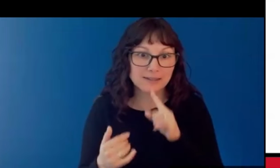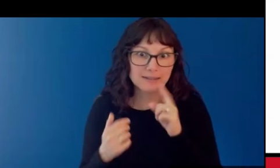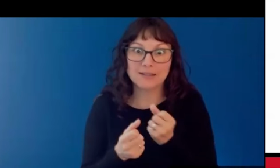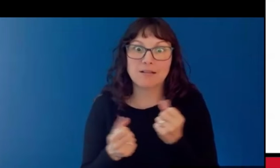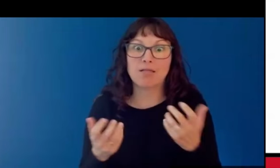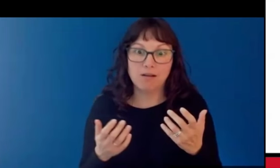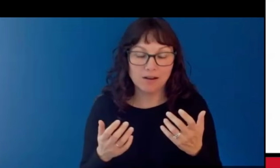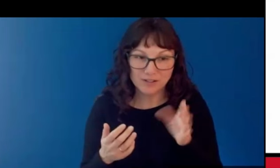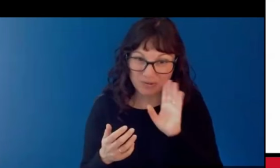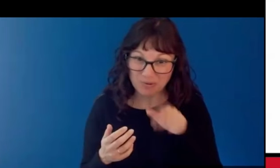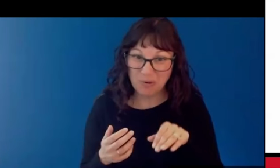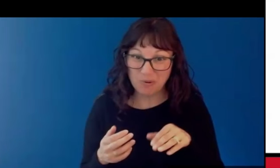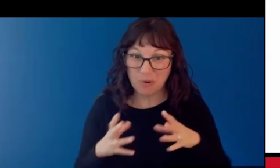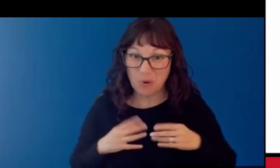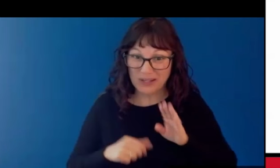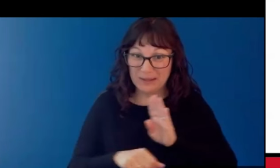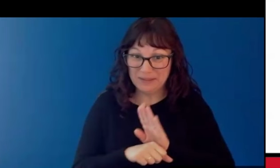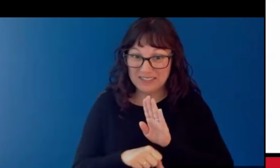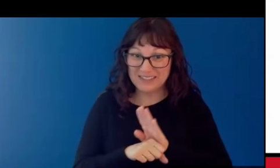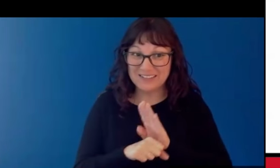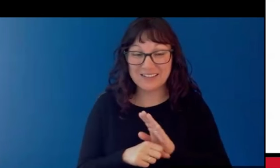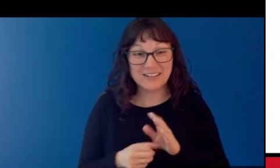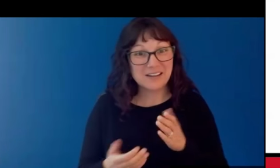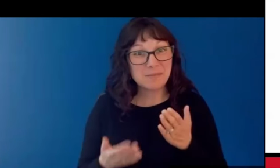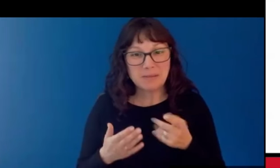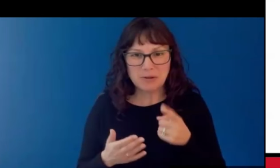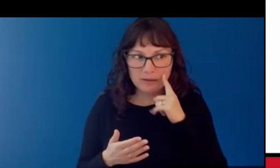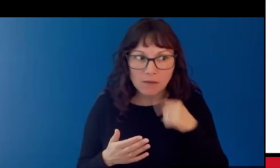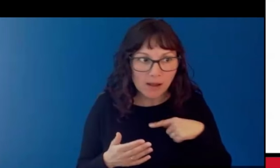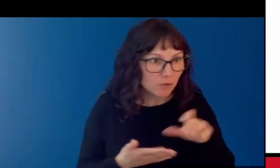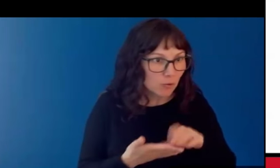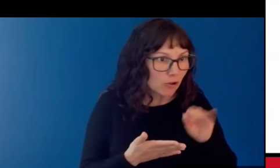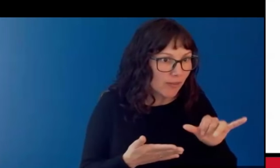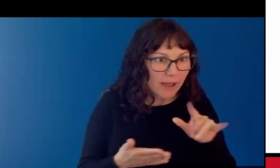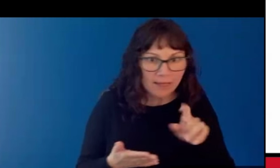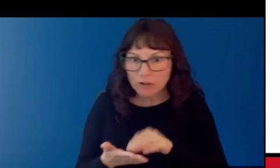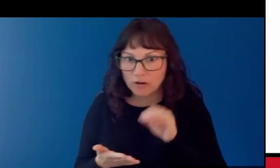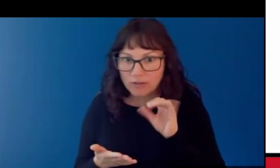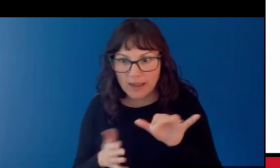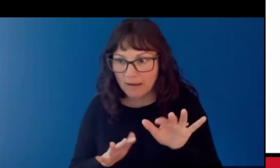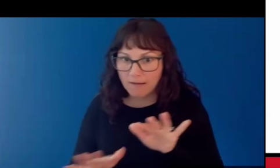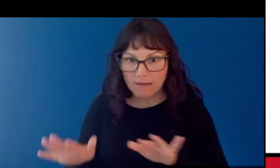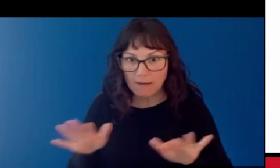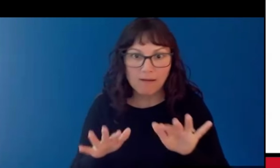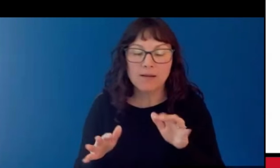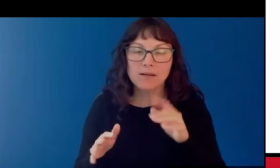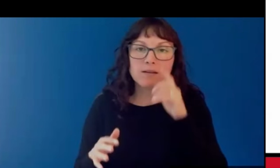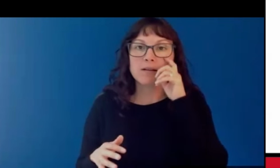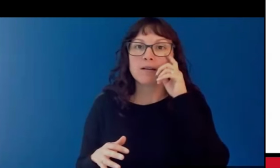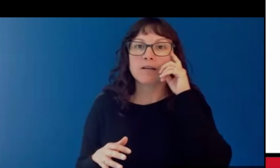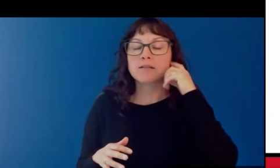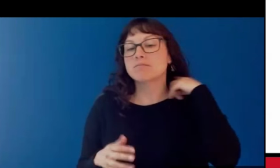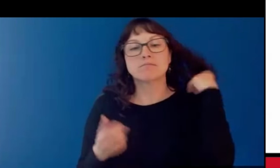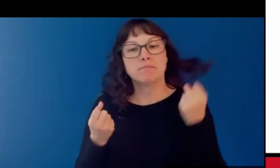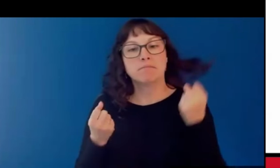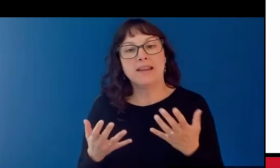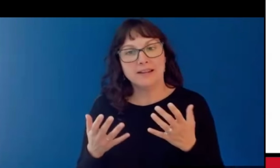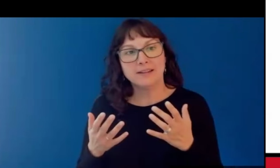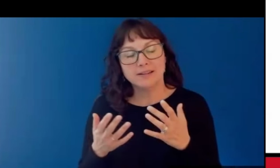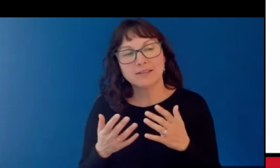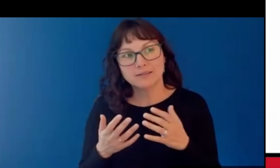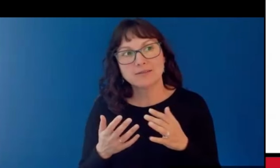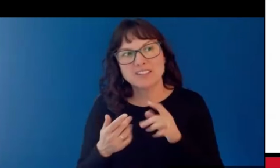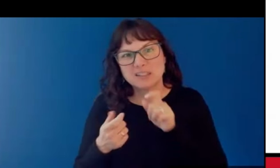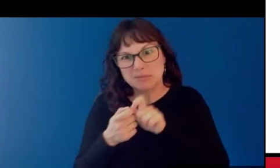owner, you're probably like, I have to learn this and I have to learn that. And now there's all these very